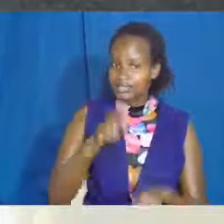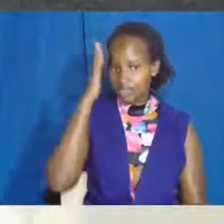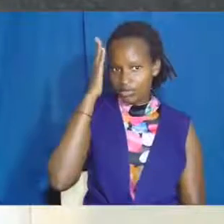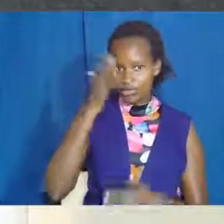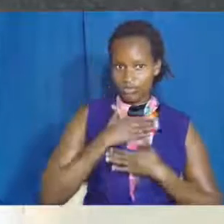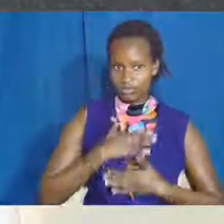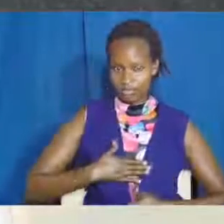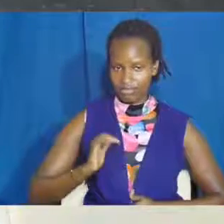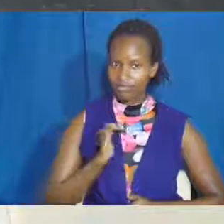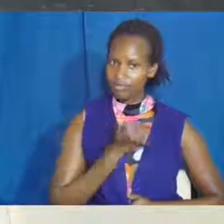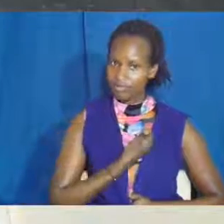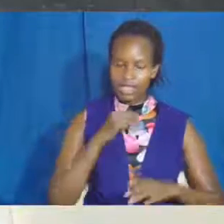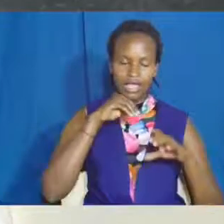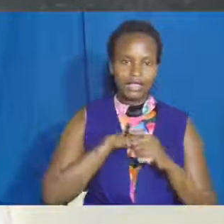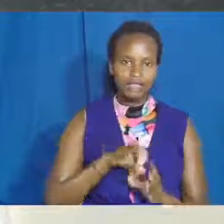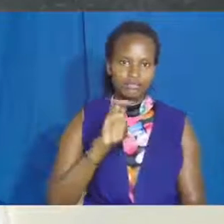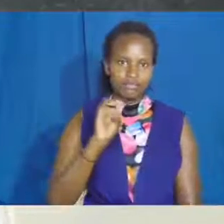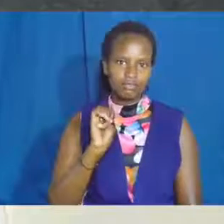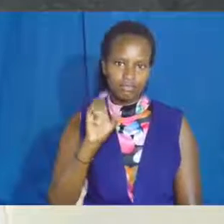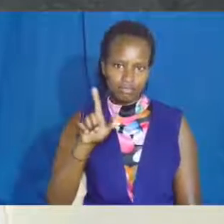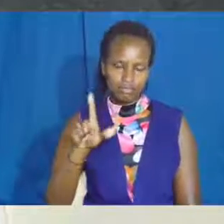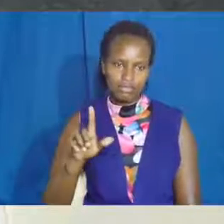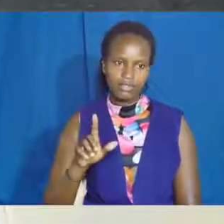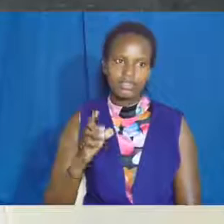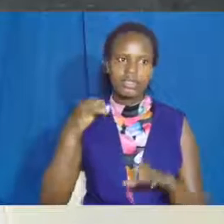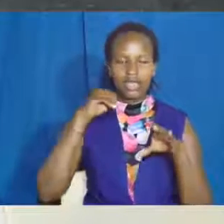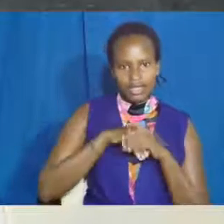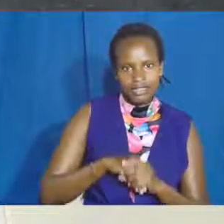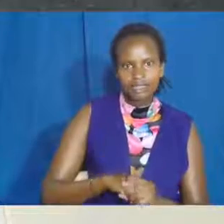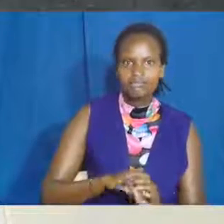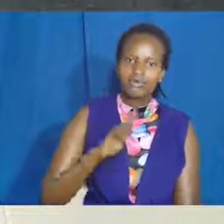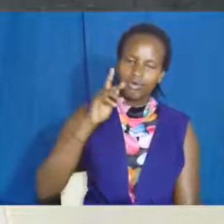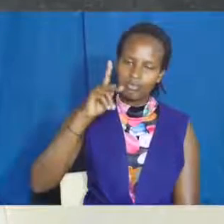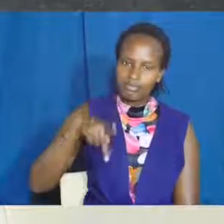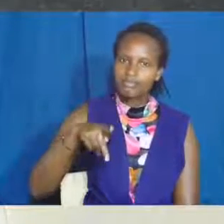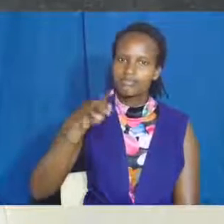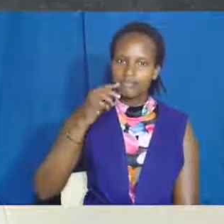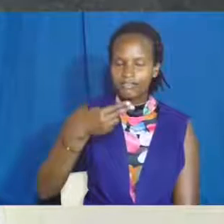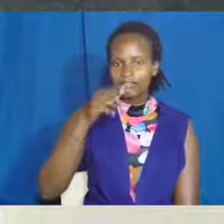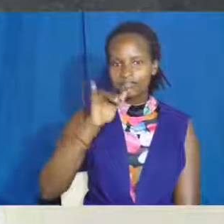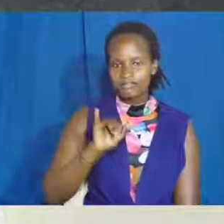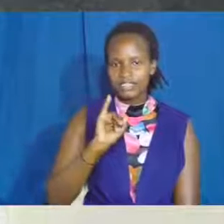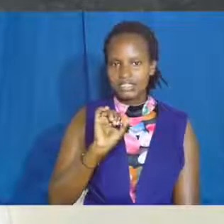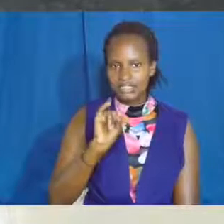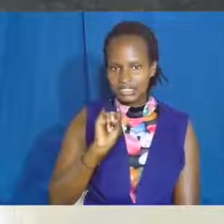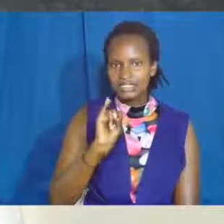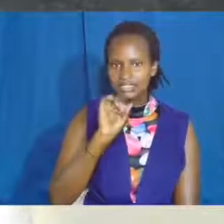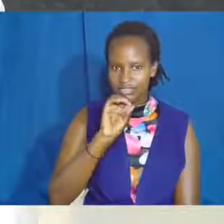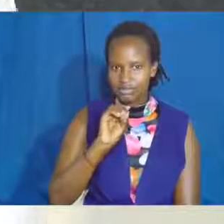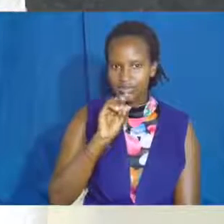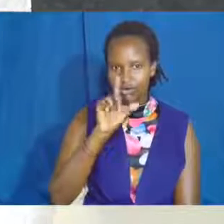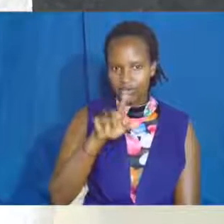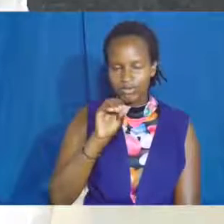body is made up of cells that carry out several metabolic and physiological processes, and in order to carry the